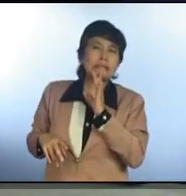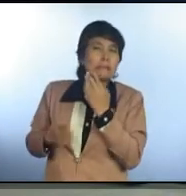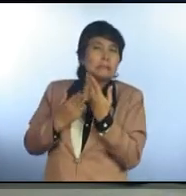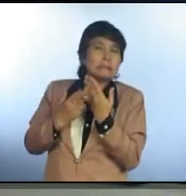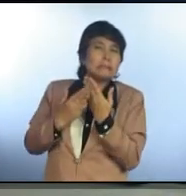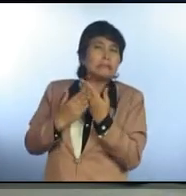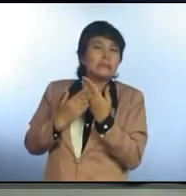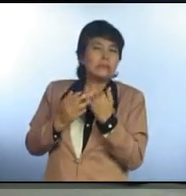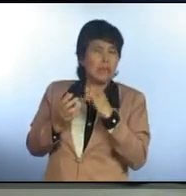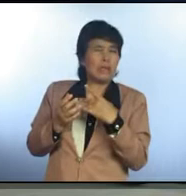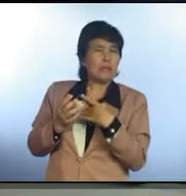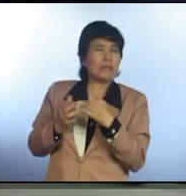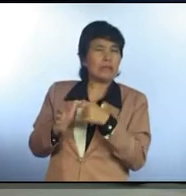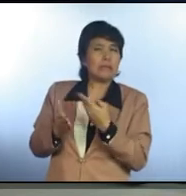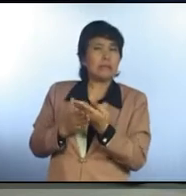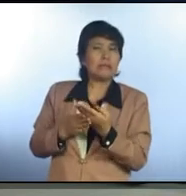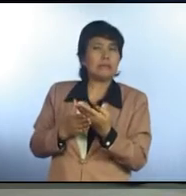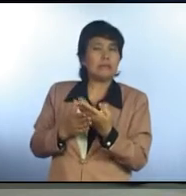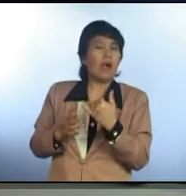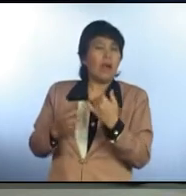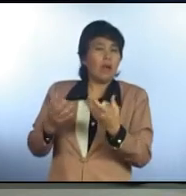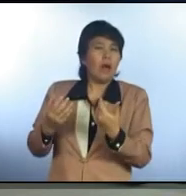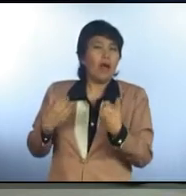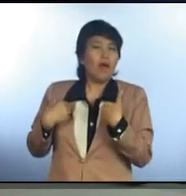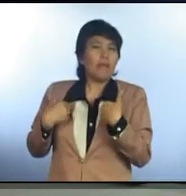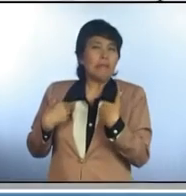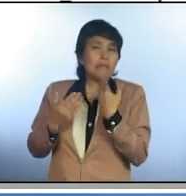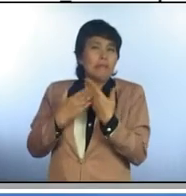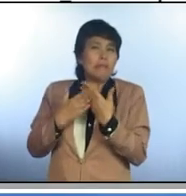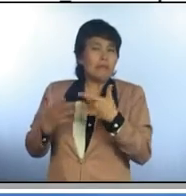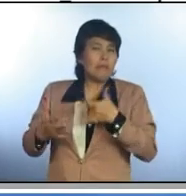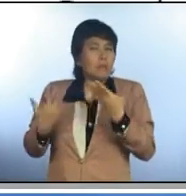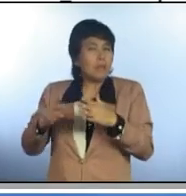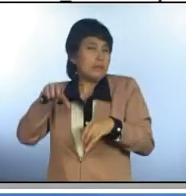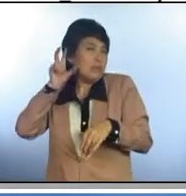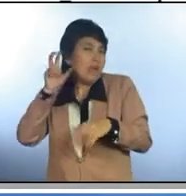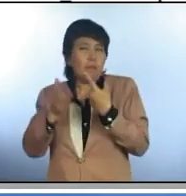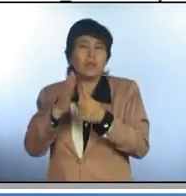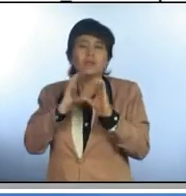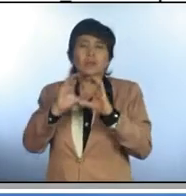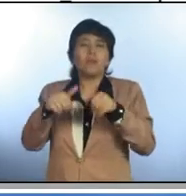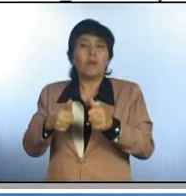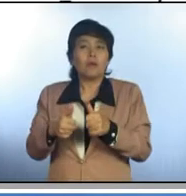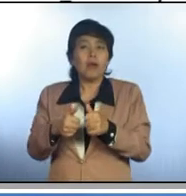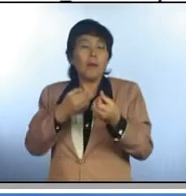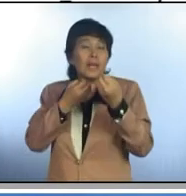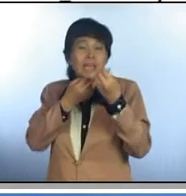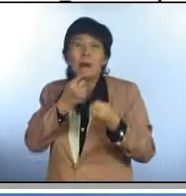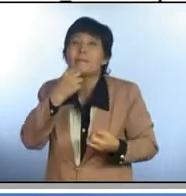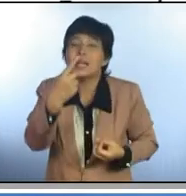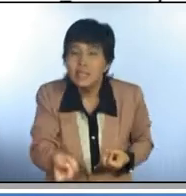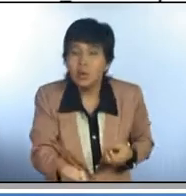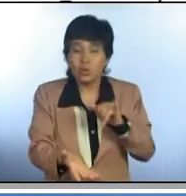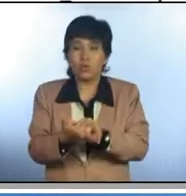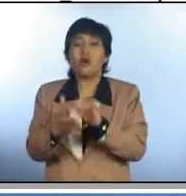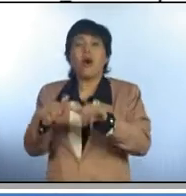it? Do I have a good feeling after what she said? Okay, how long the message is, or